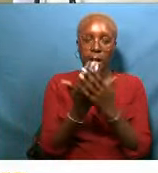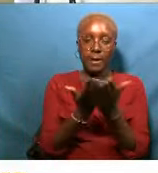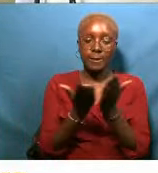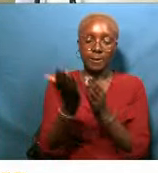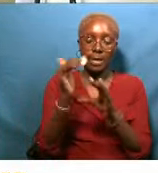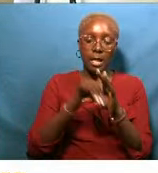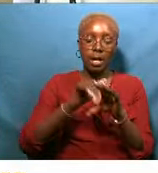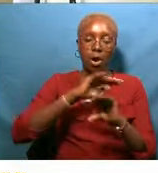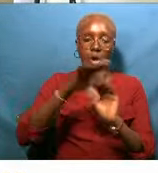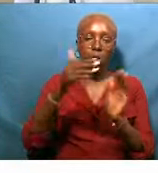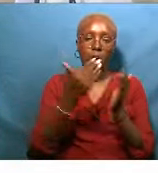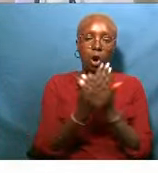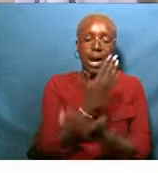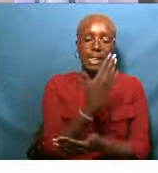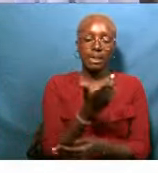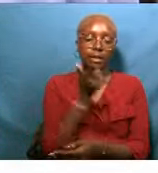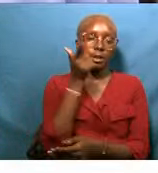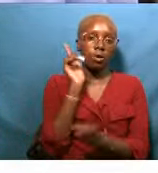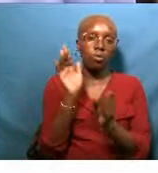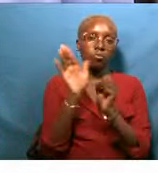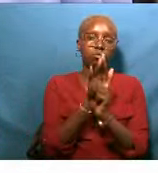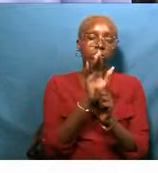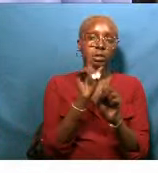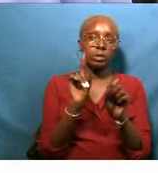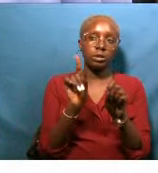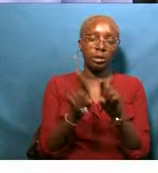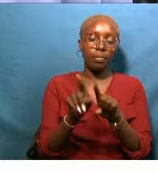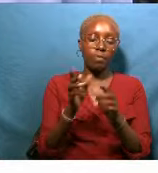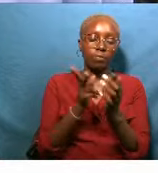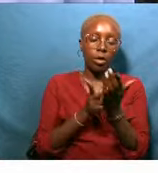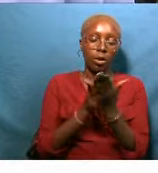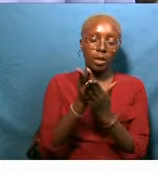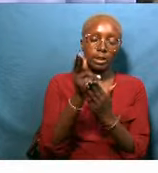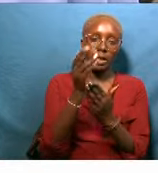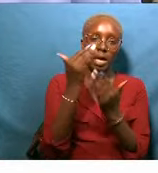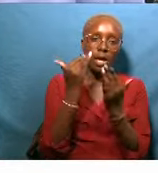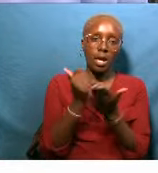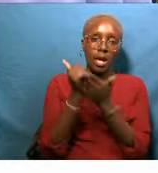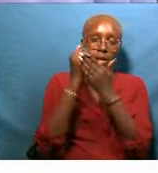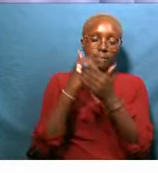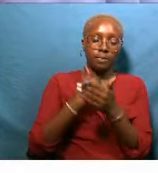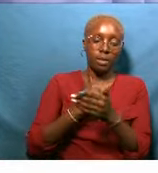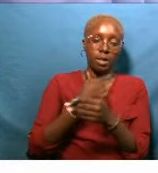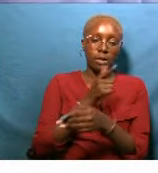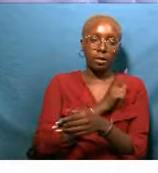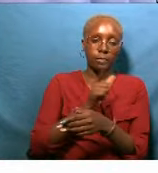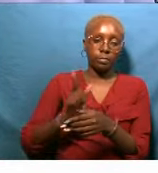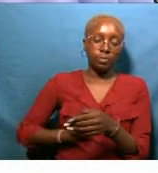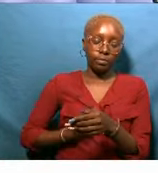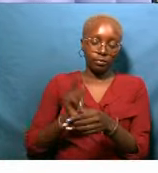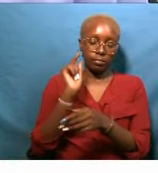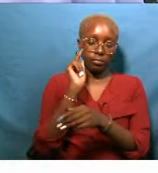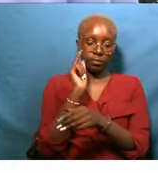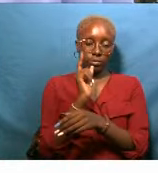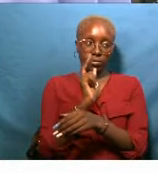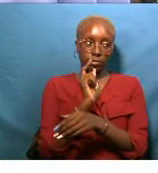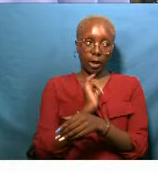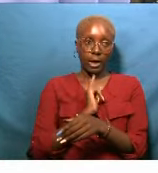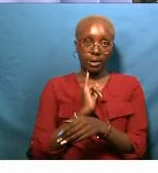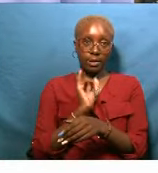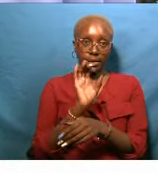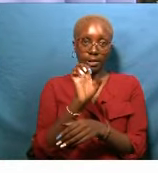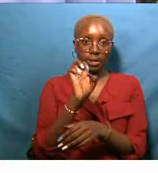and honest. So help me God. I, Evans Omolo,